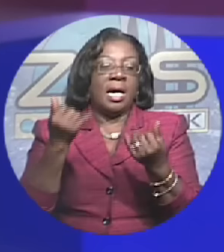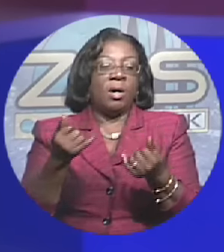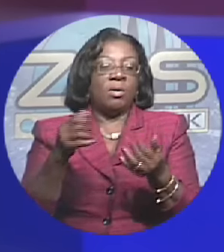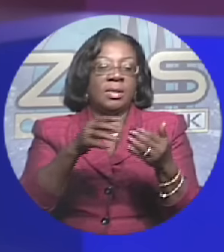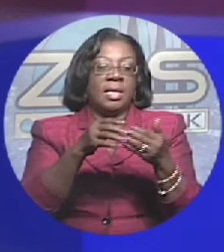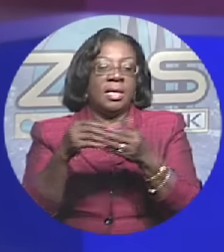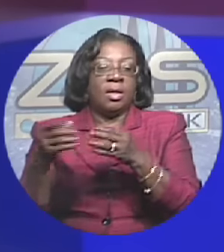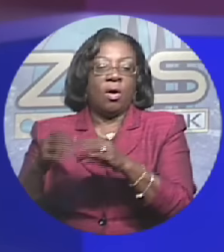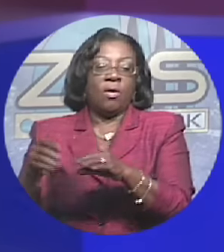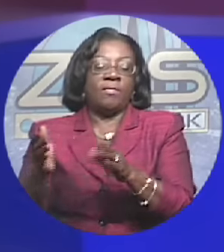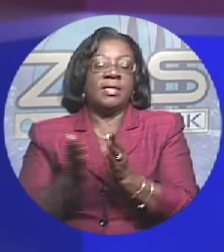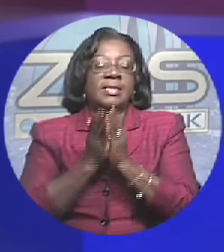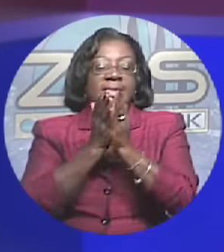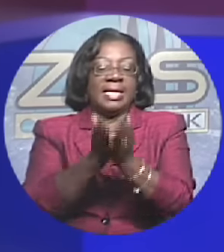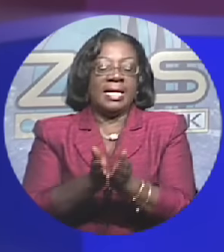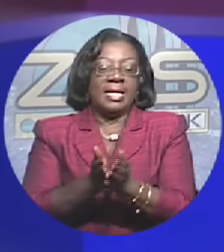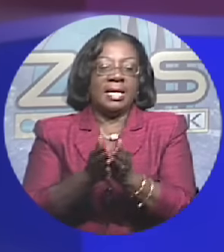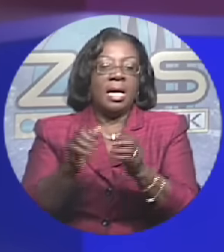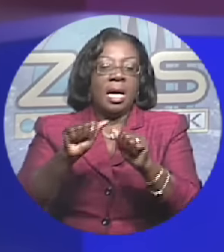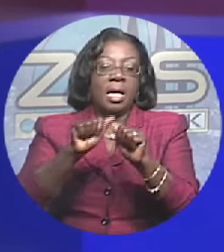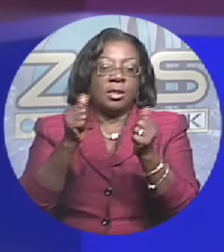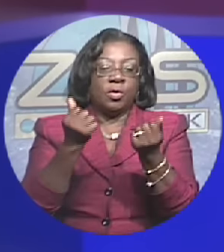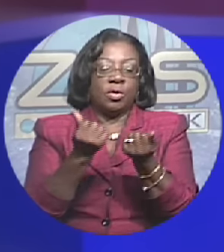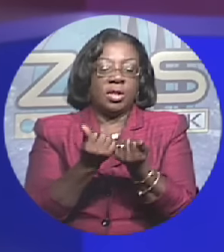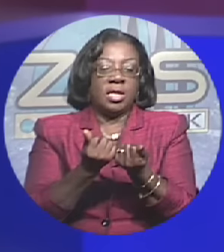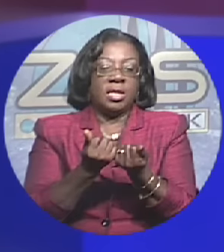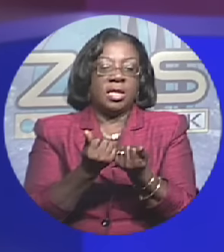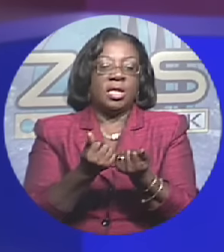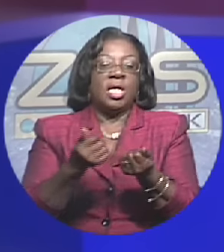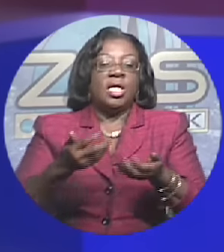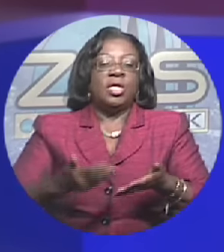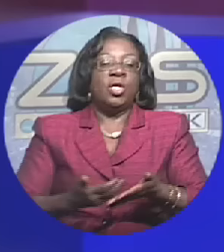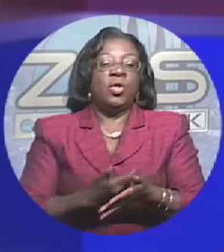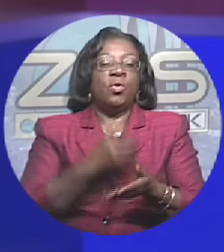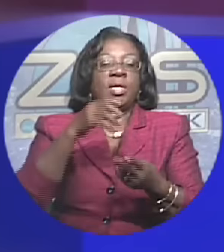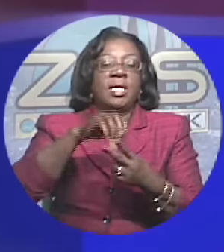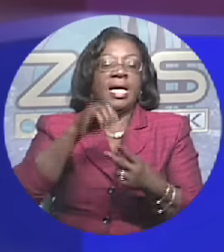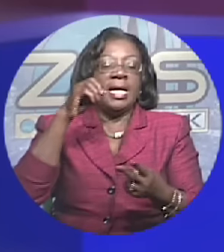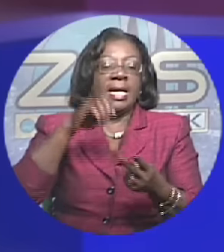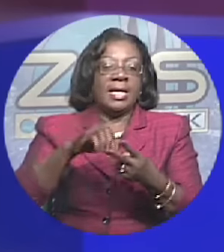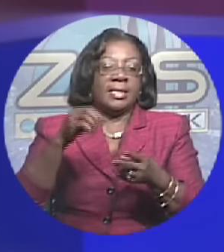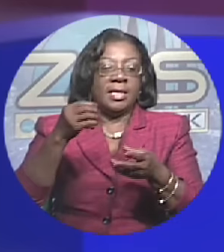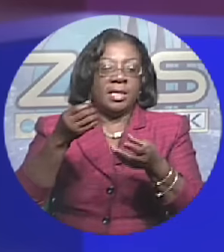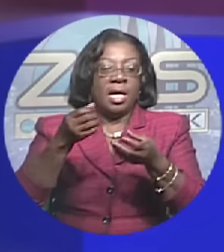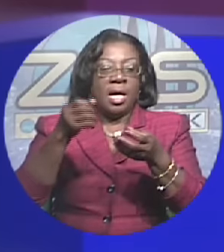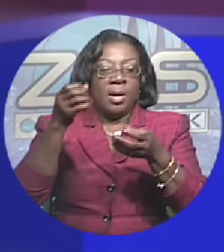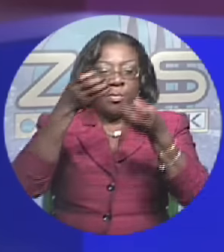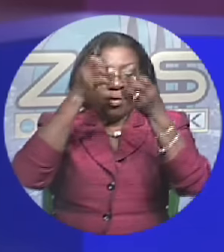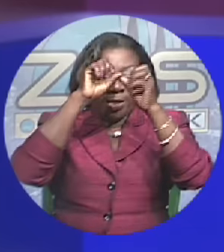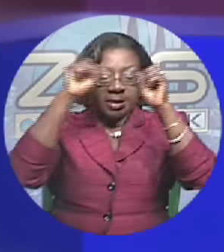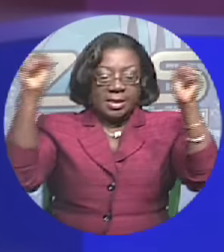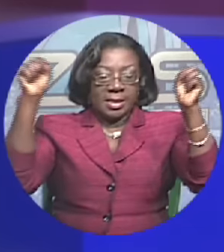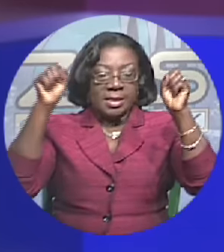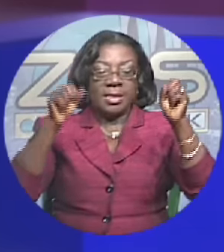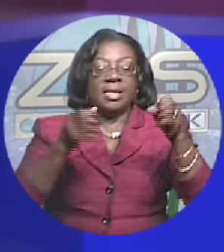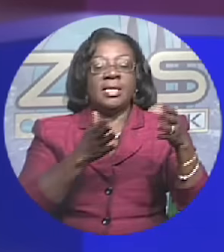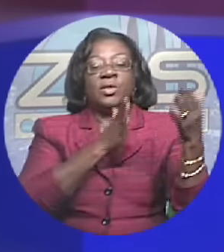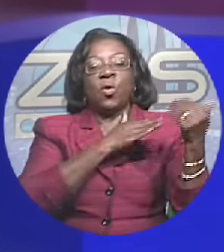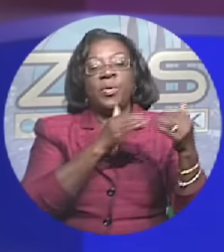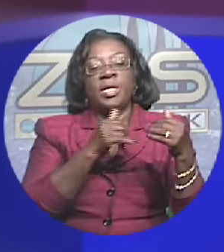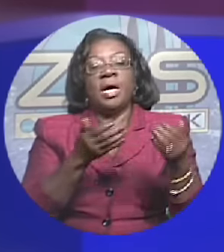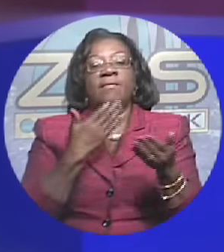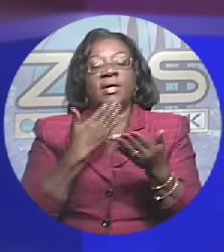Sailing Association. The newly elected president has extended the olive branch to all sailors, hoping to have a smooth sailing